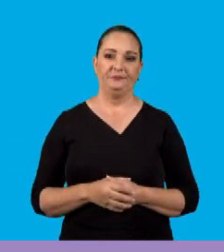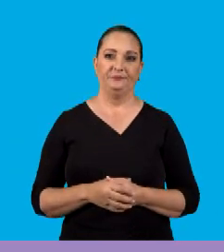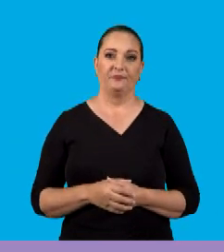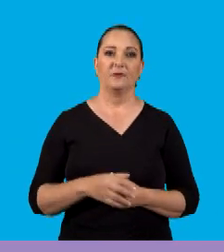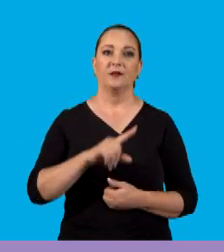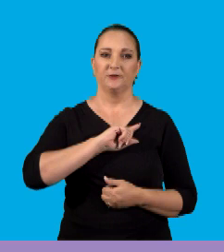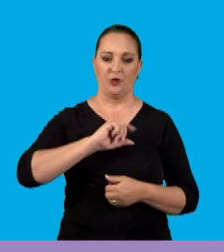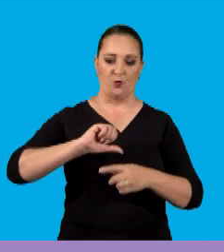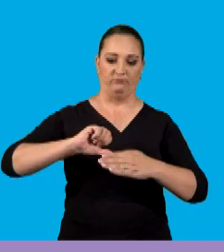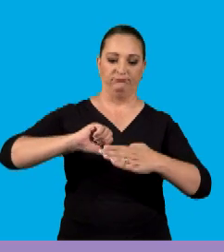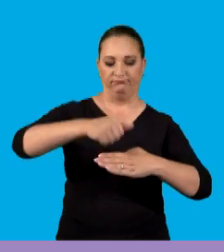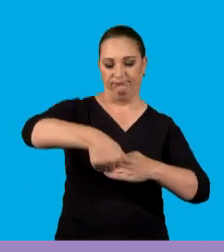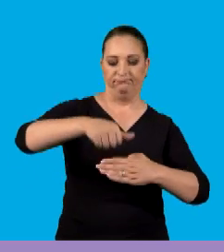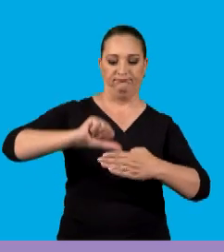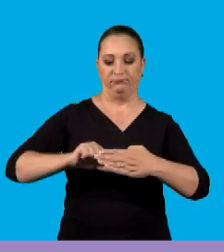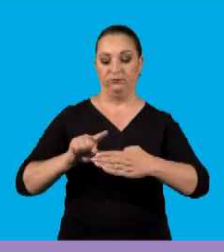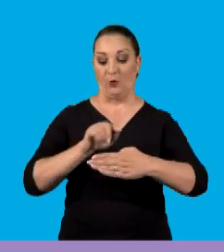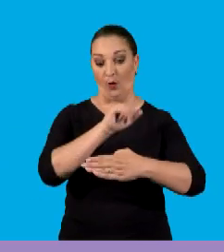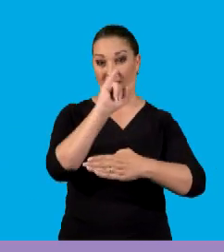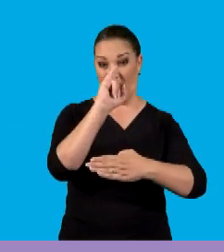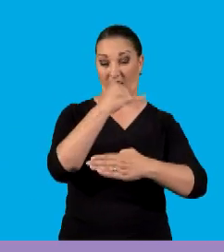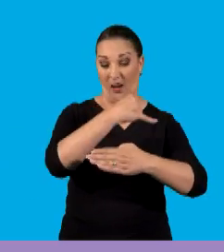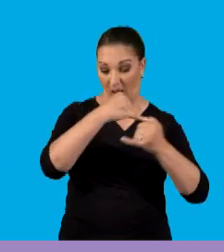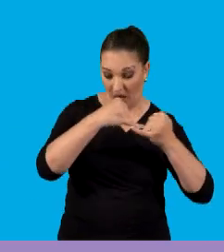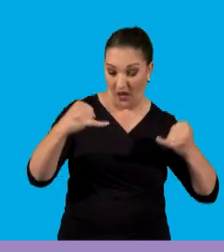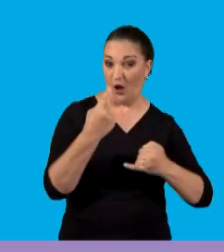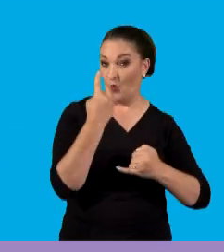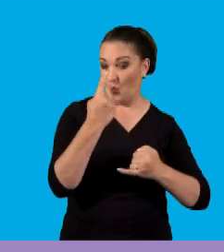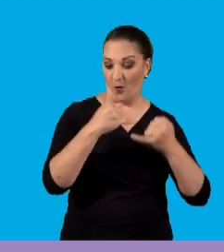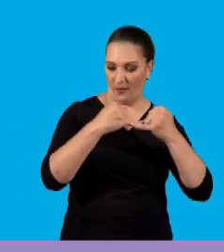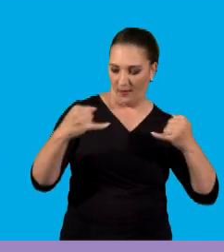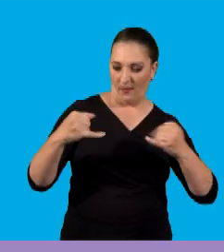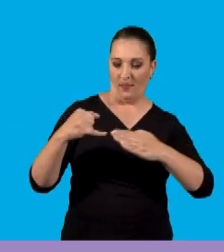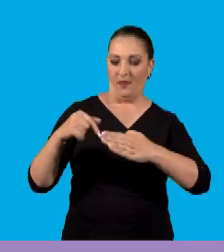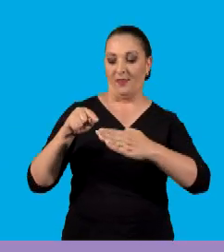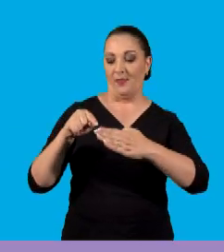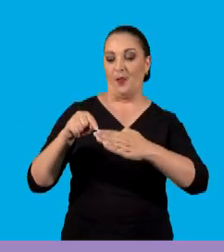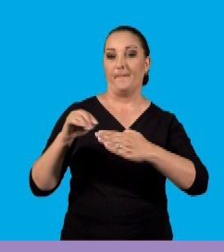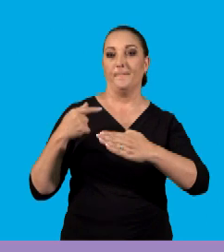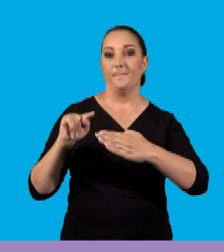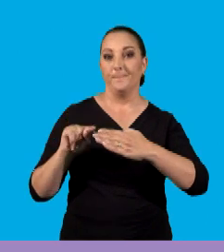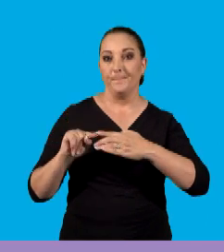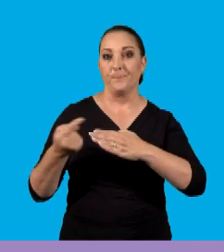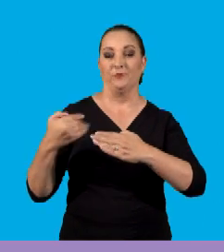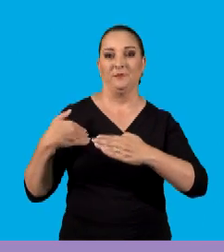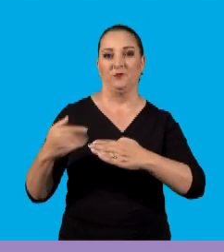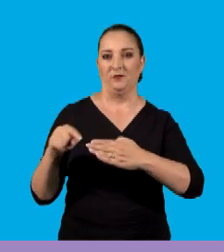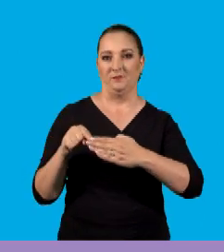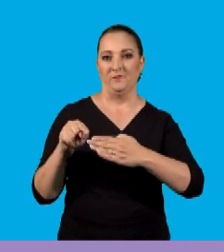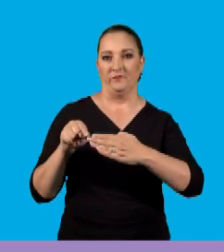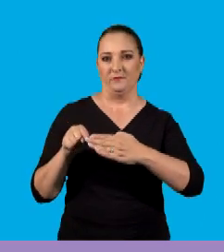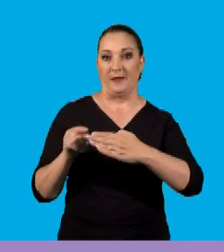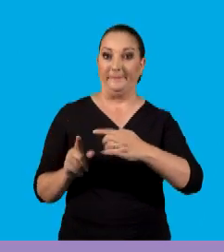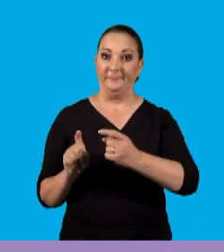pieces are next to one another, so they are adjacent, and they're divided by one line in between them, and they have a common point where they both